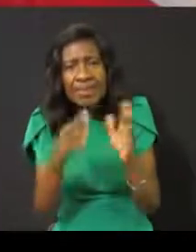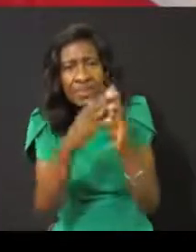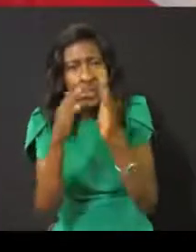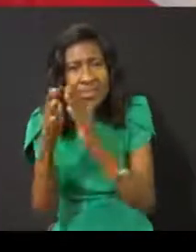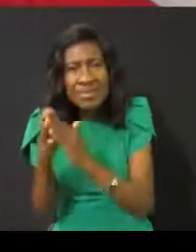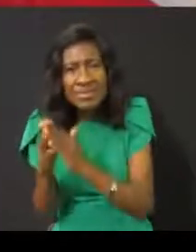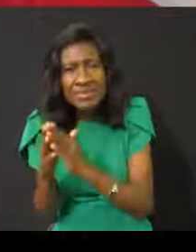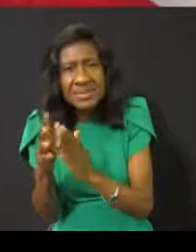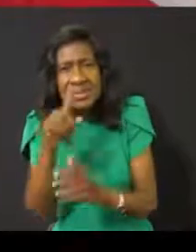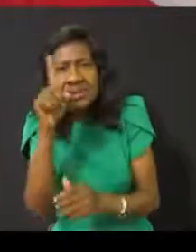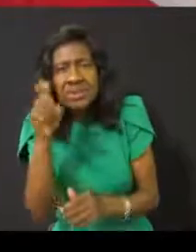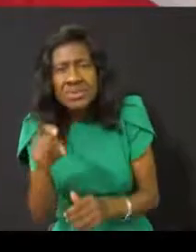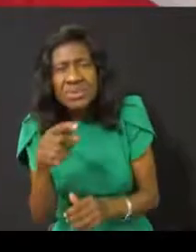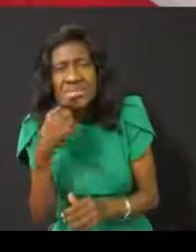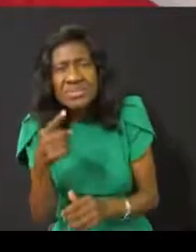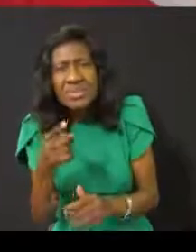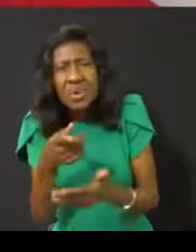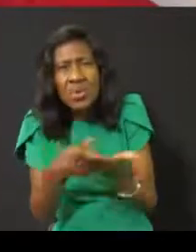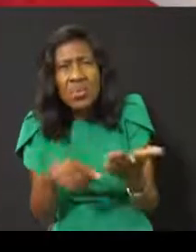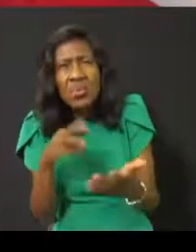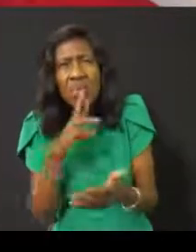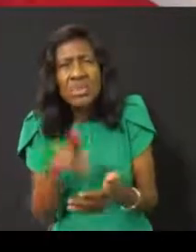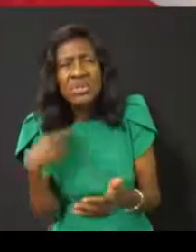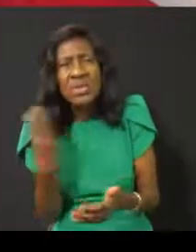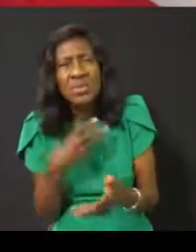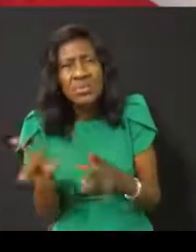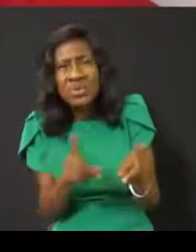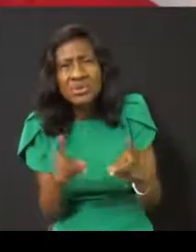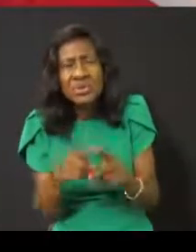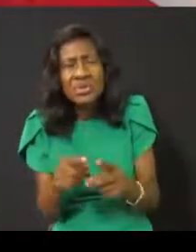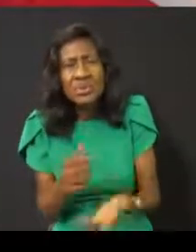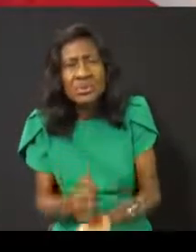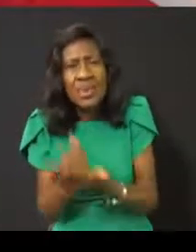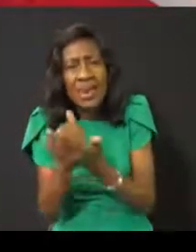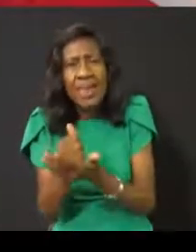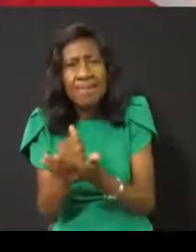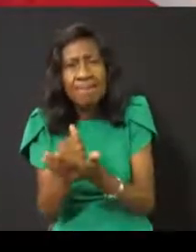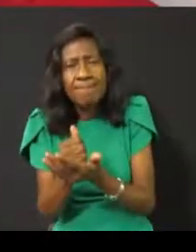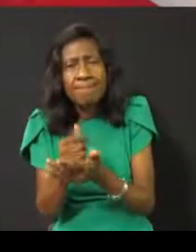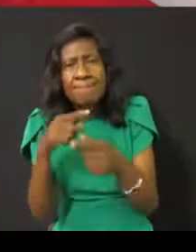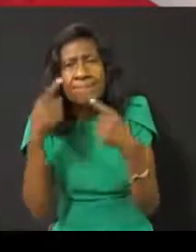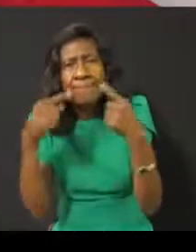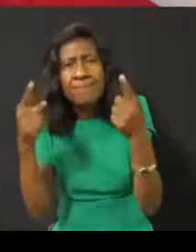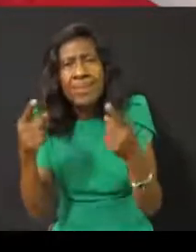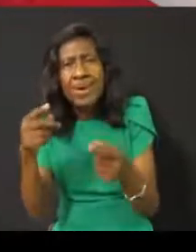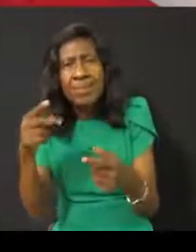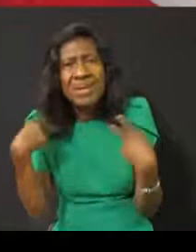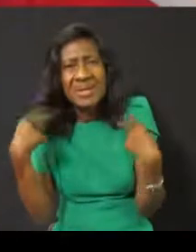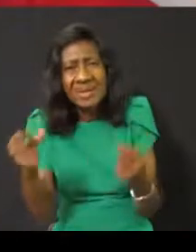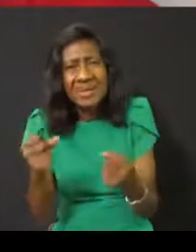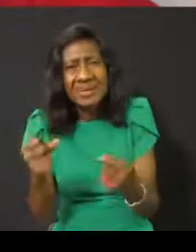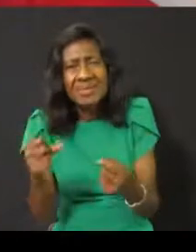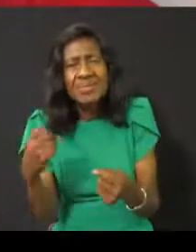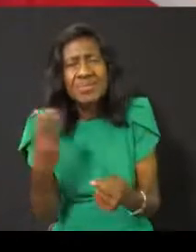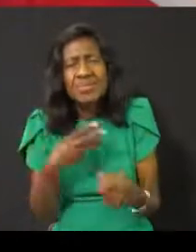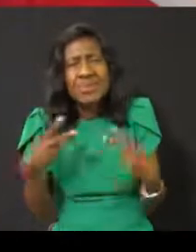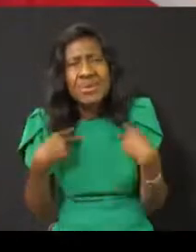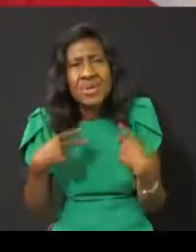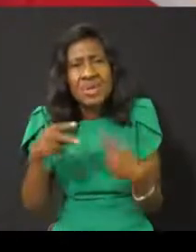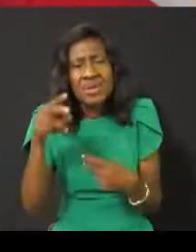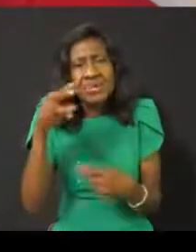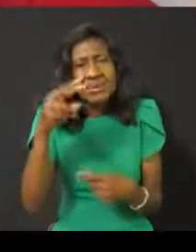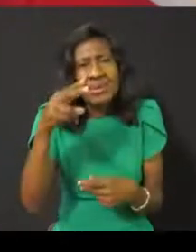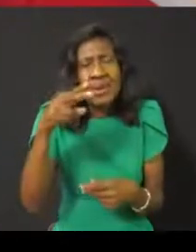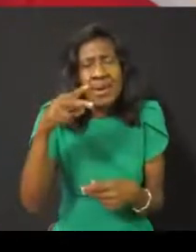we doing to assist public health in this time? And we have Danny here from Hazard Management. And I would just like her to just spend 2 minutes